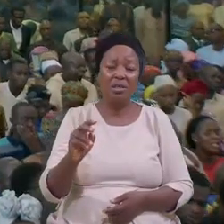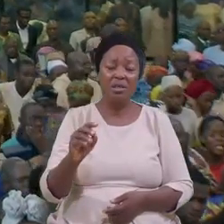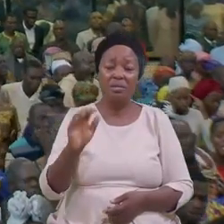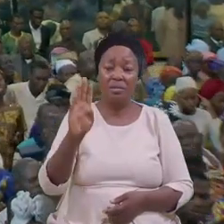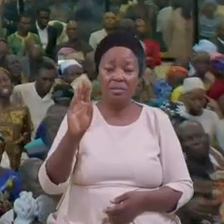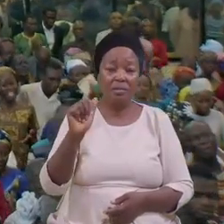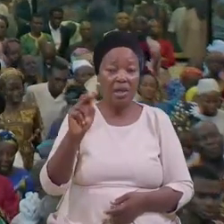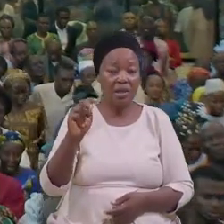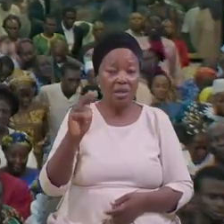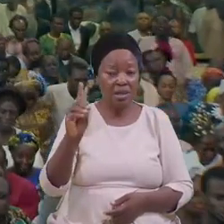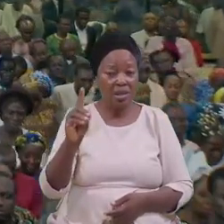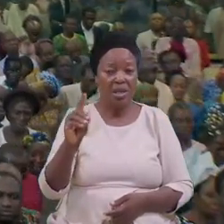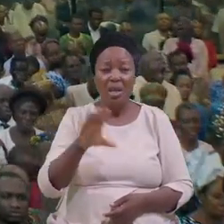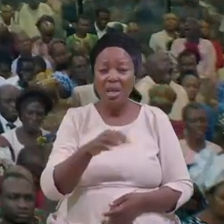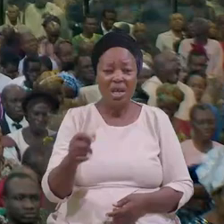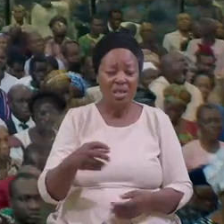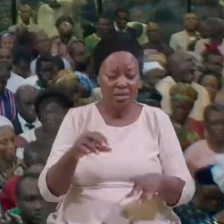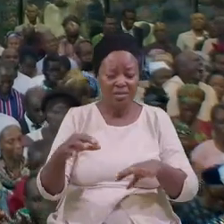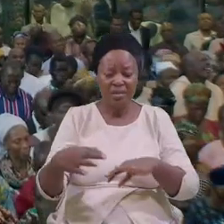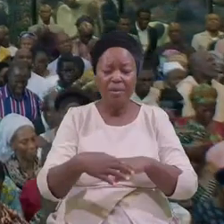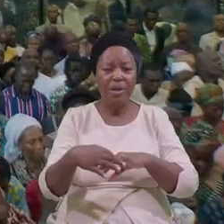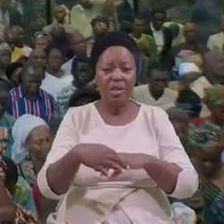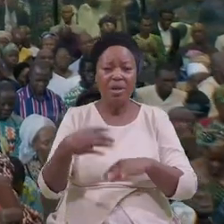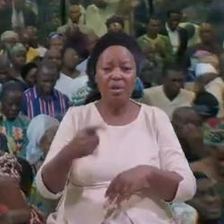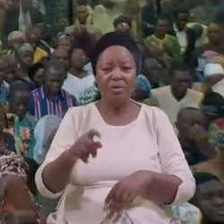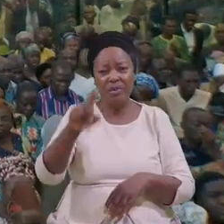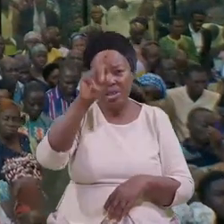Egypt, throw them away.